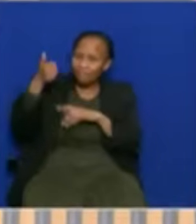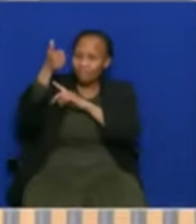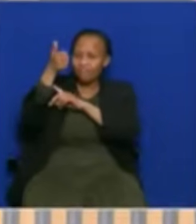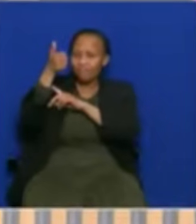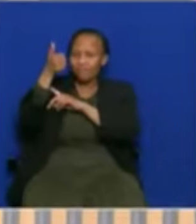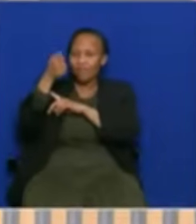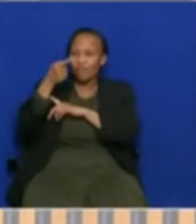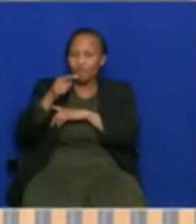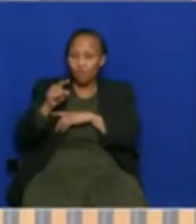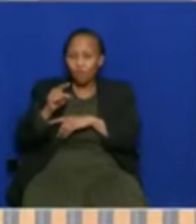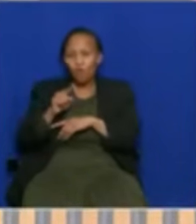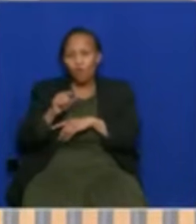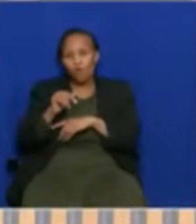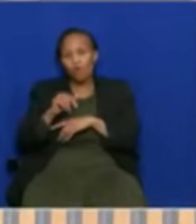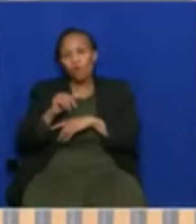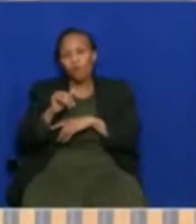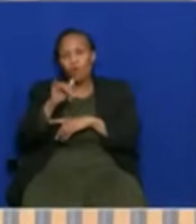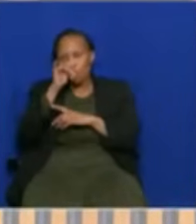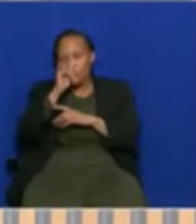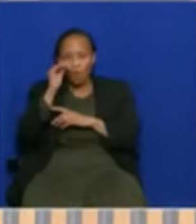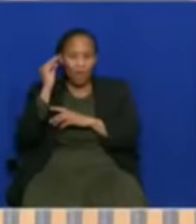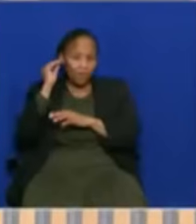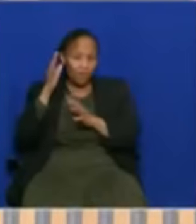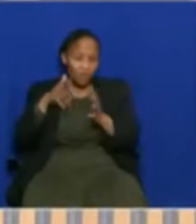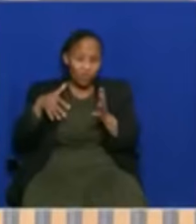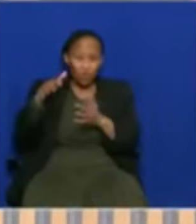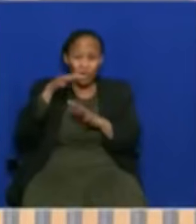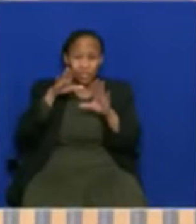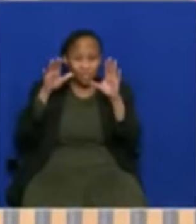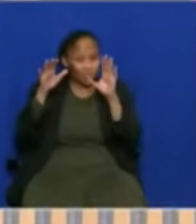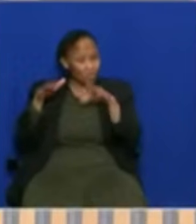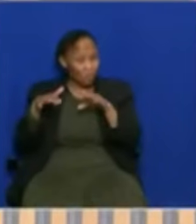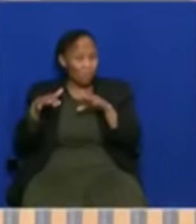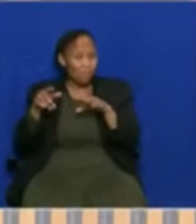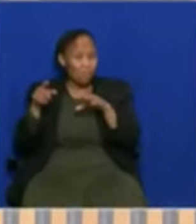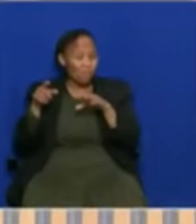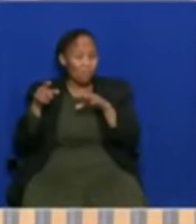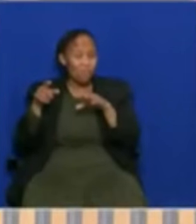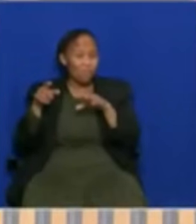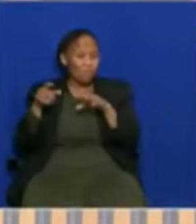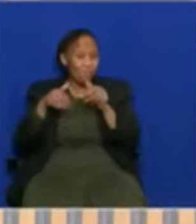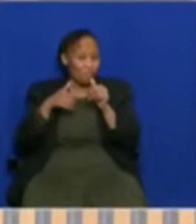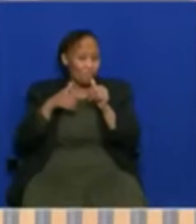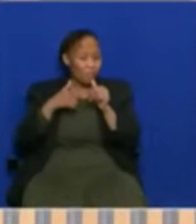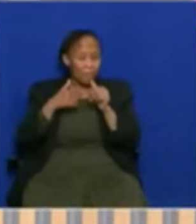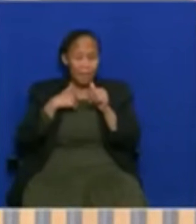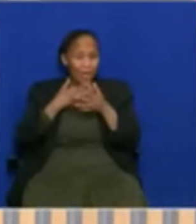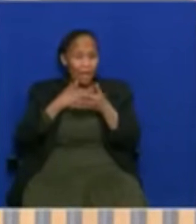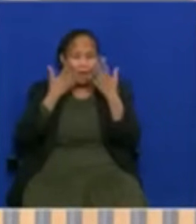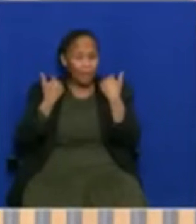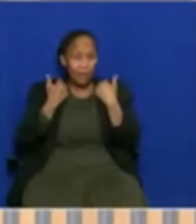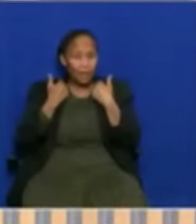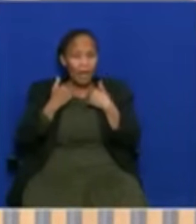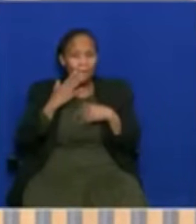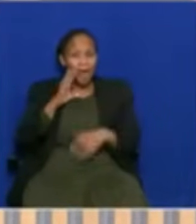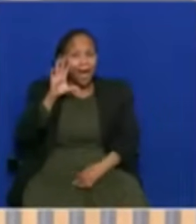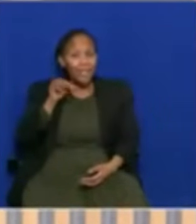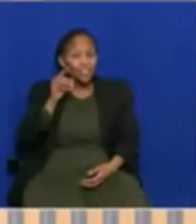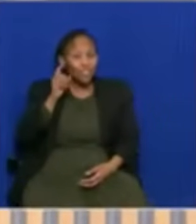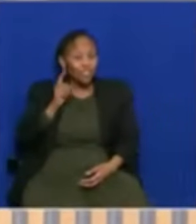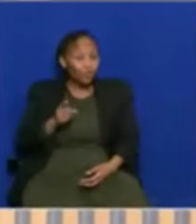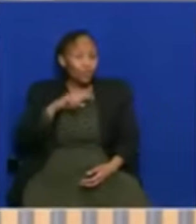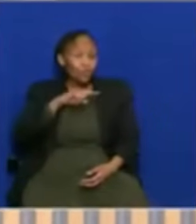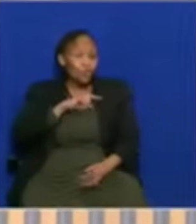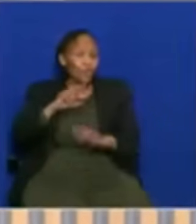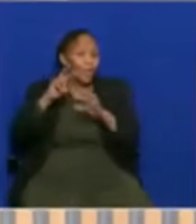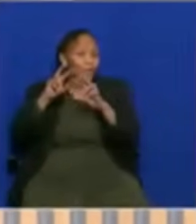panel? Yes. You accept that to be? I don't know it to be the position. I'm asking you because you've done the investigation.